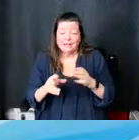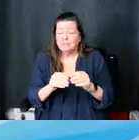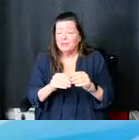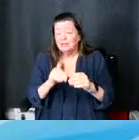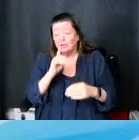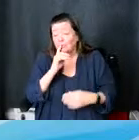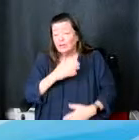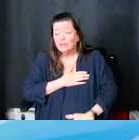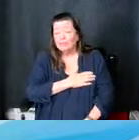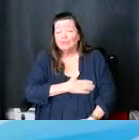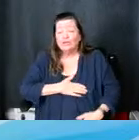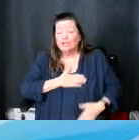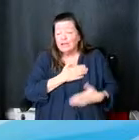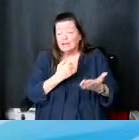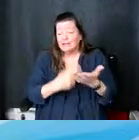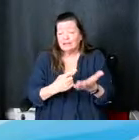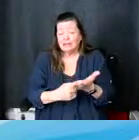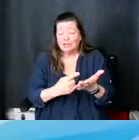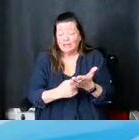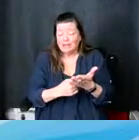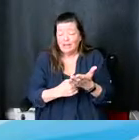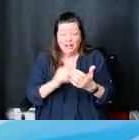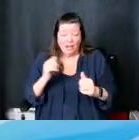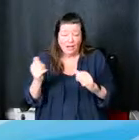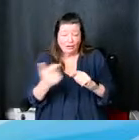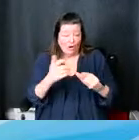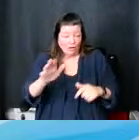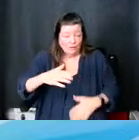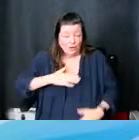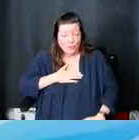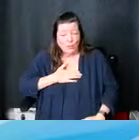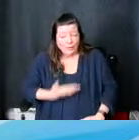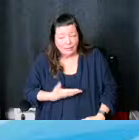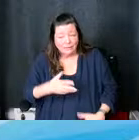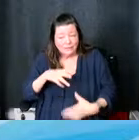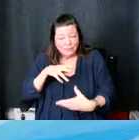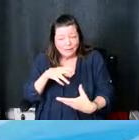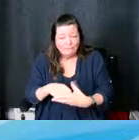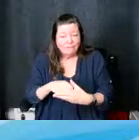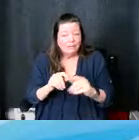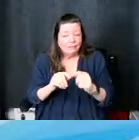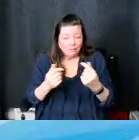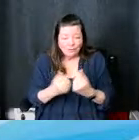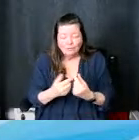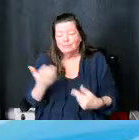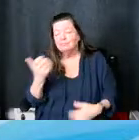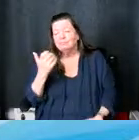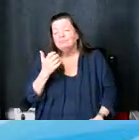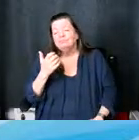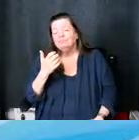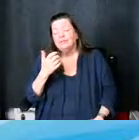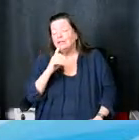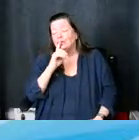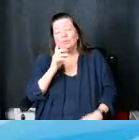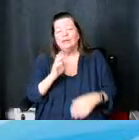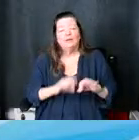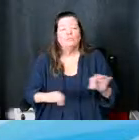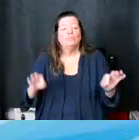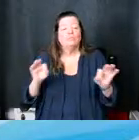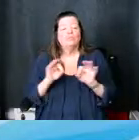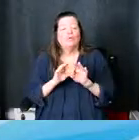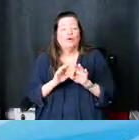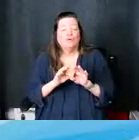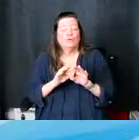and once again, everyone's willingness to participate in this group. It's important that we have